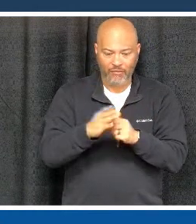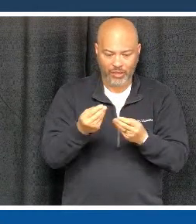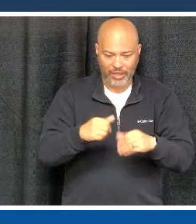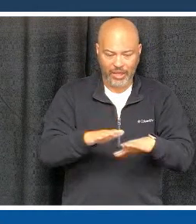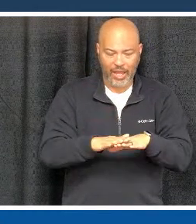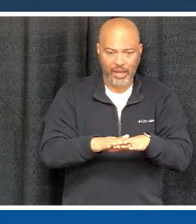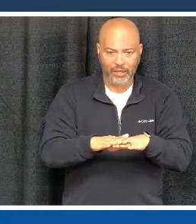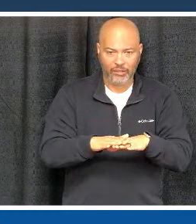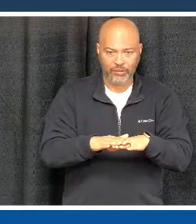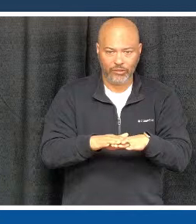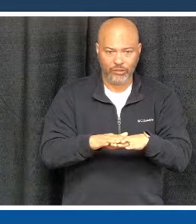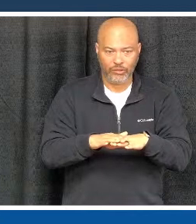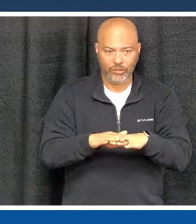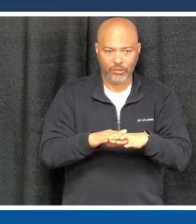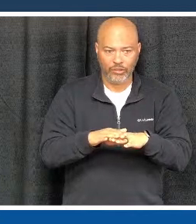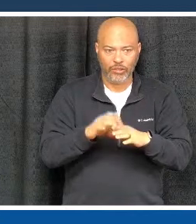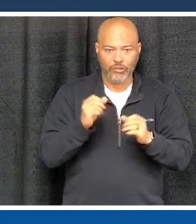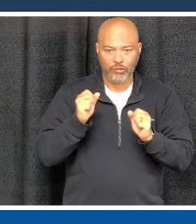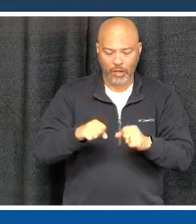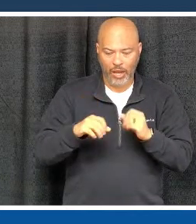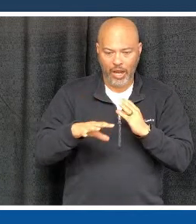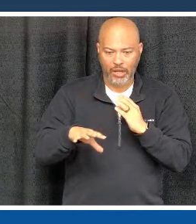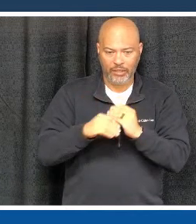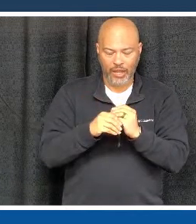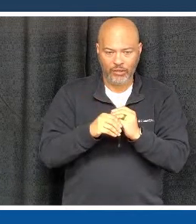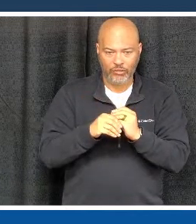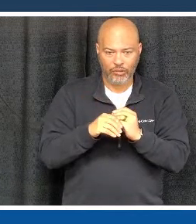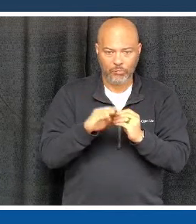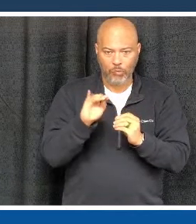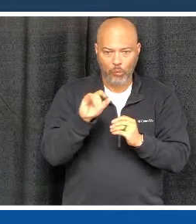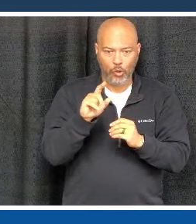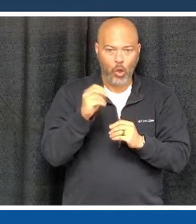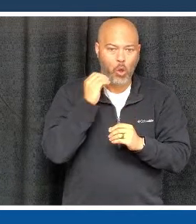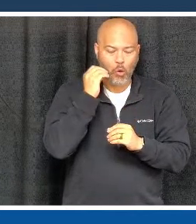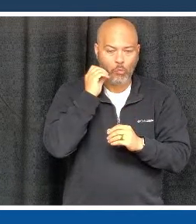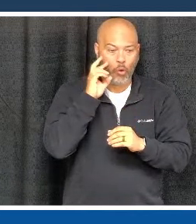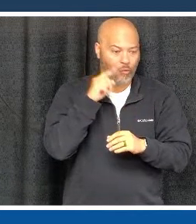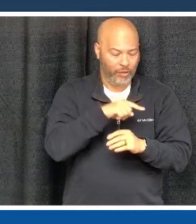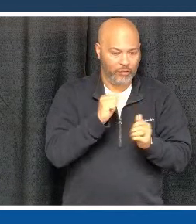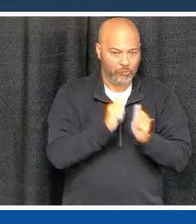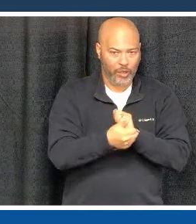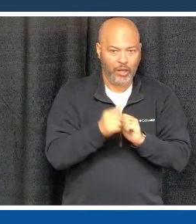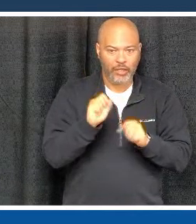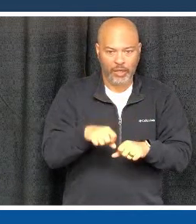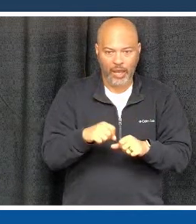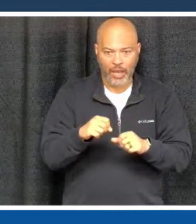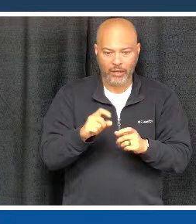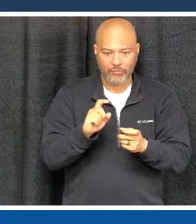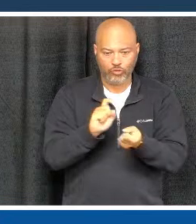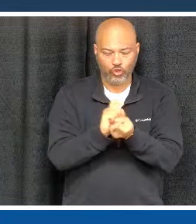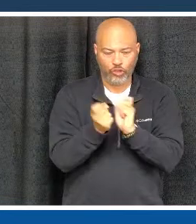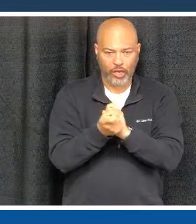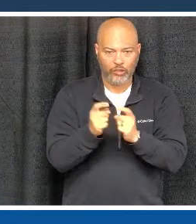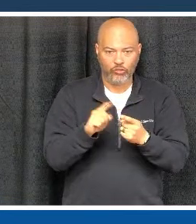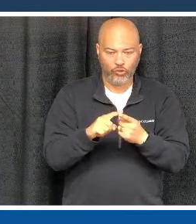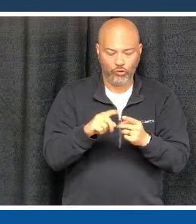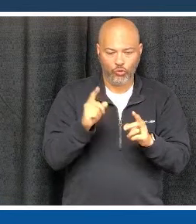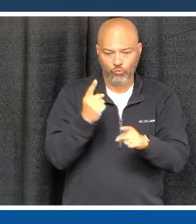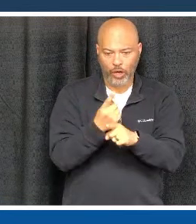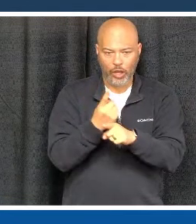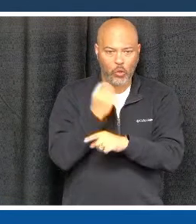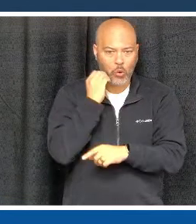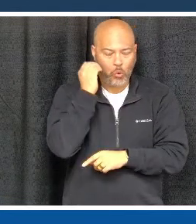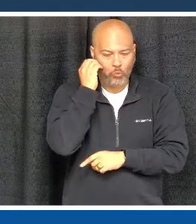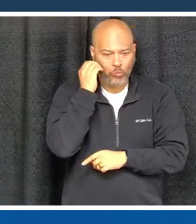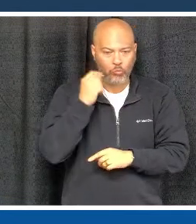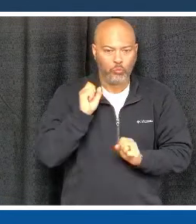road frontage into additional either mobile home or, if this ordinance passes, could be conventionally built lots.